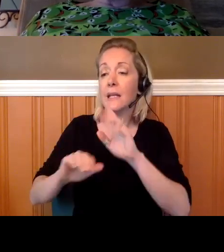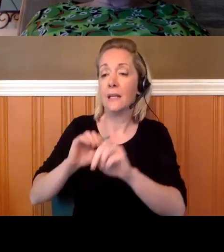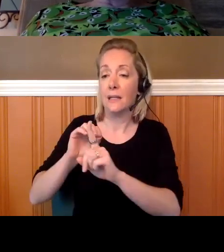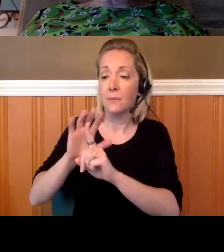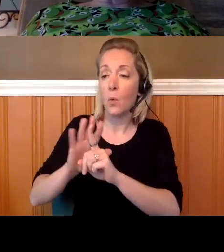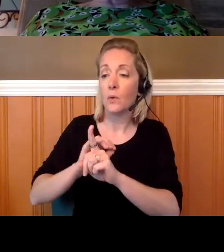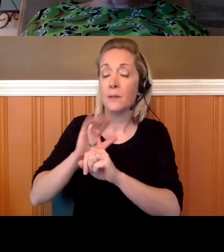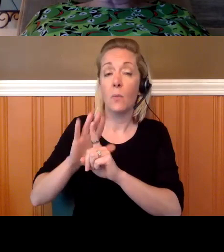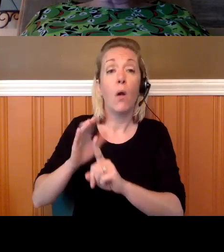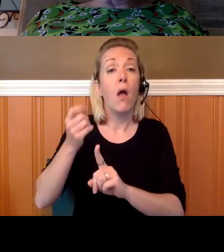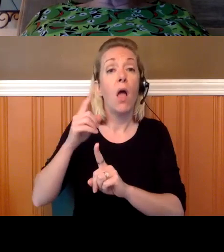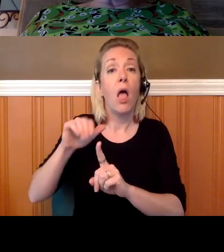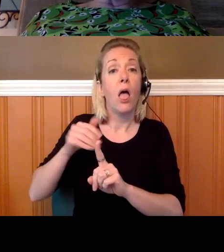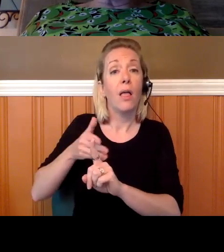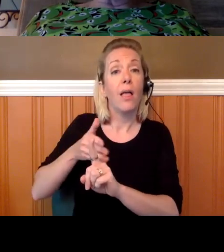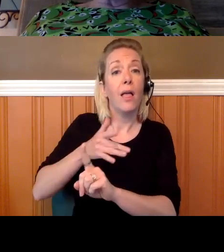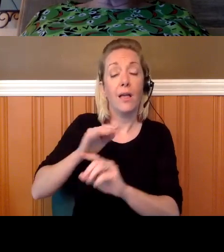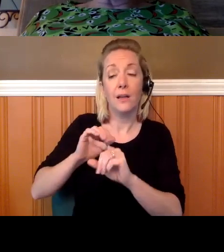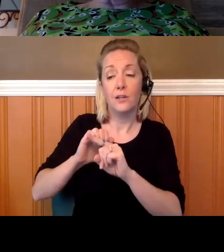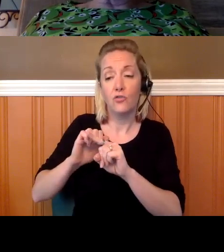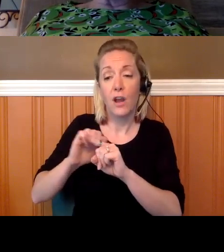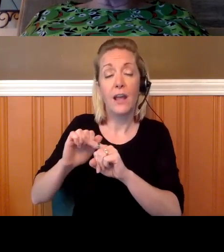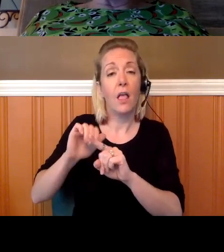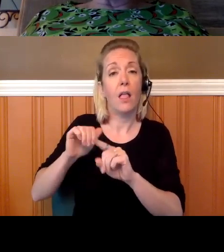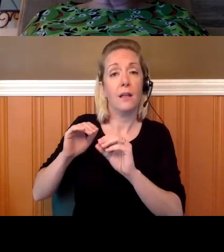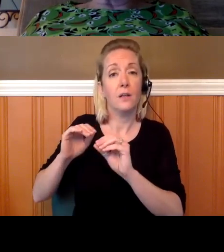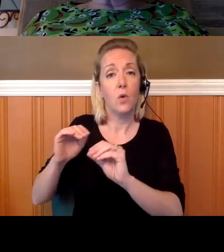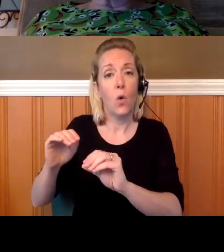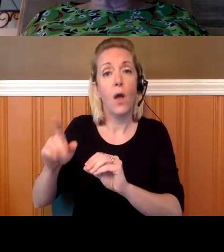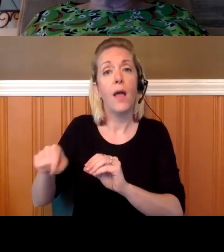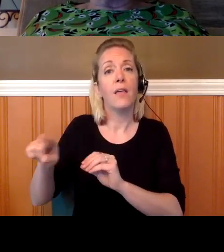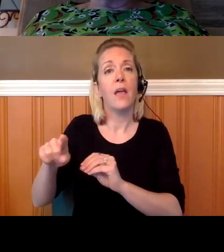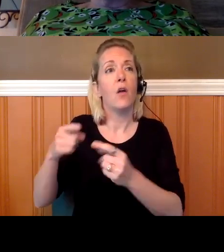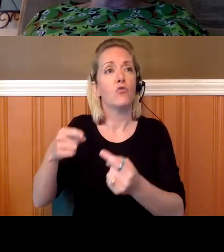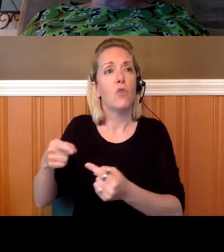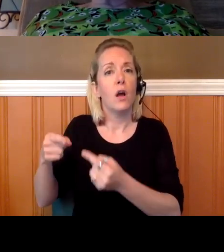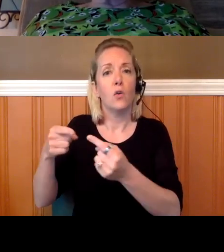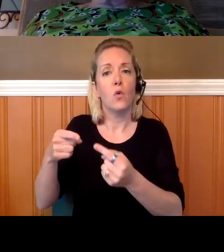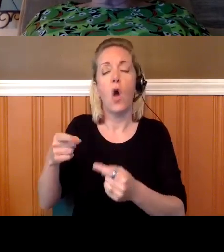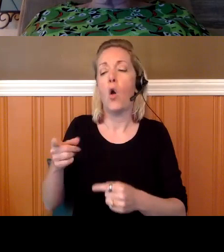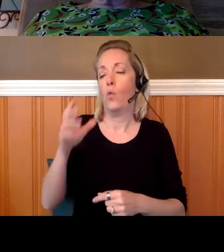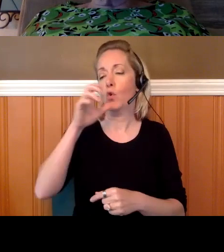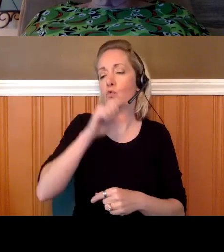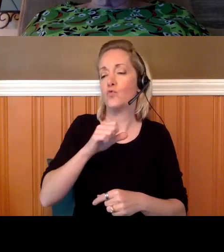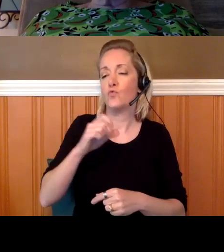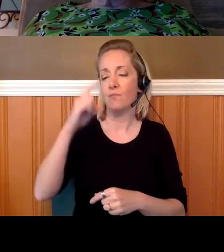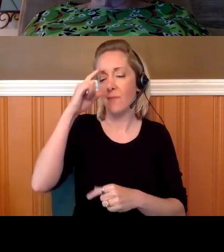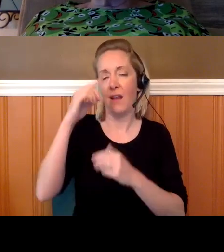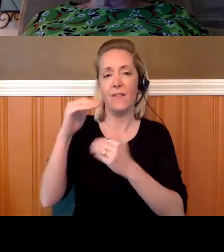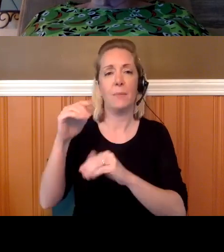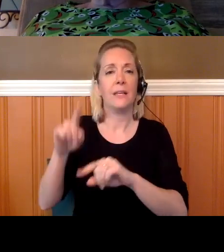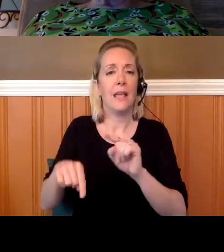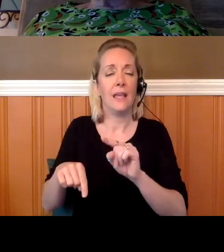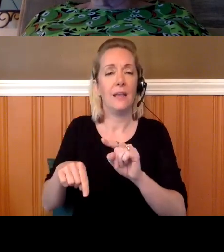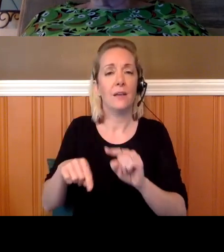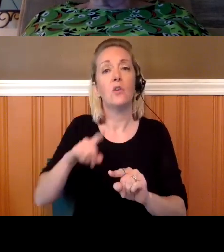and people assume it is cognition, when actually maybe we didn't teach them in the right way